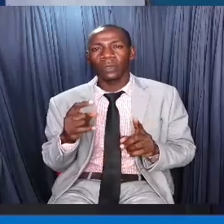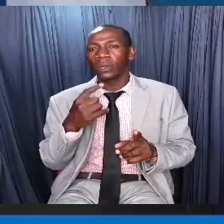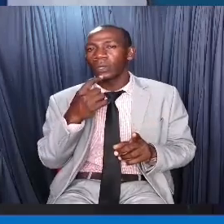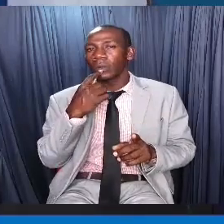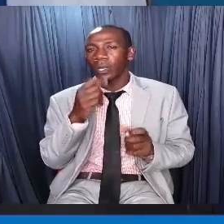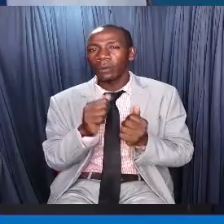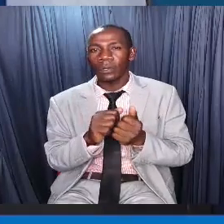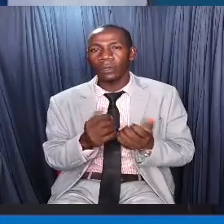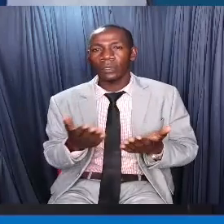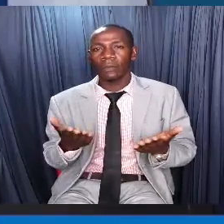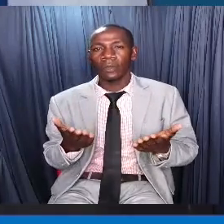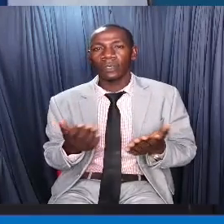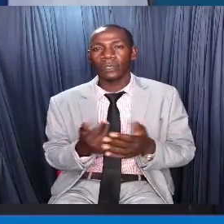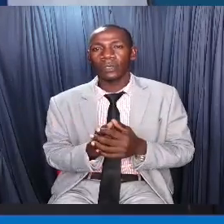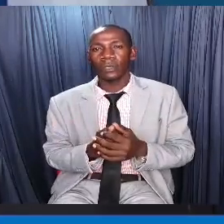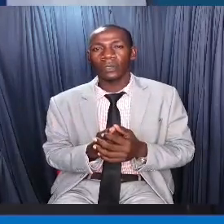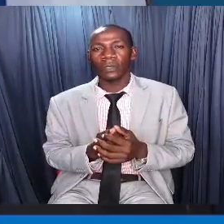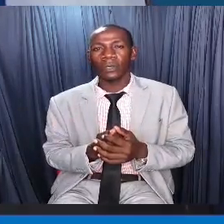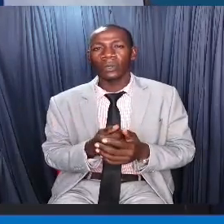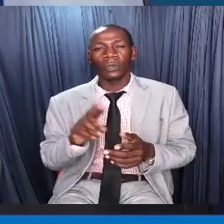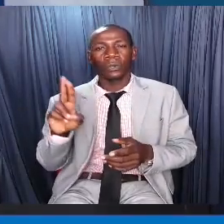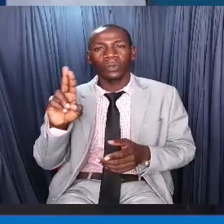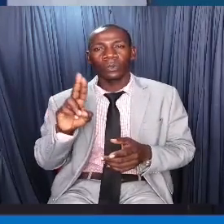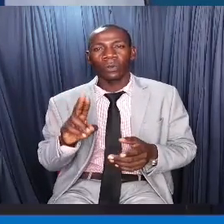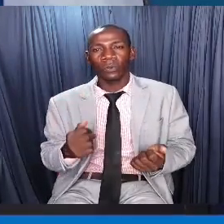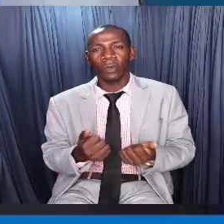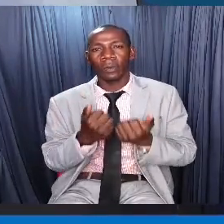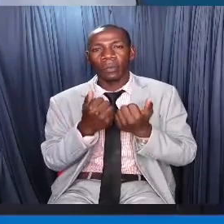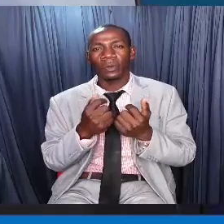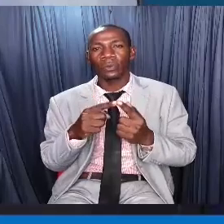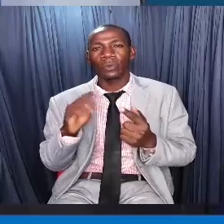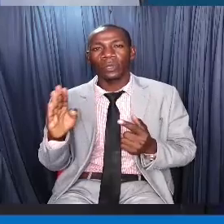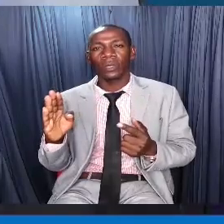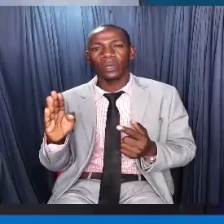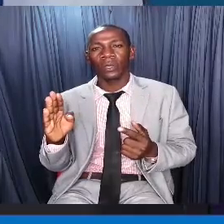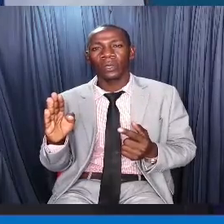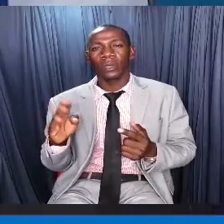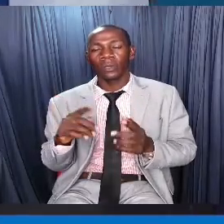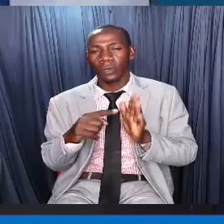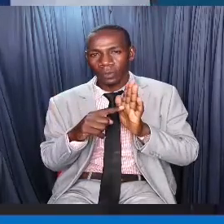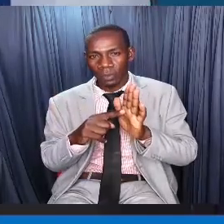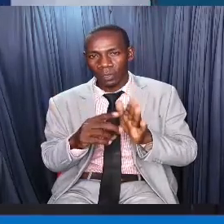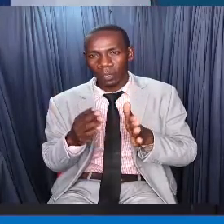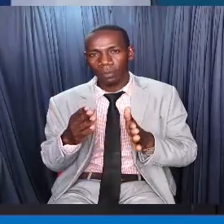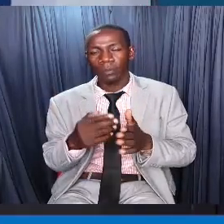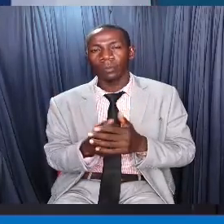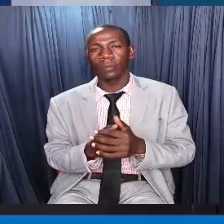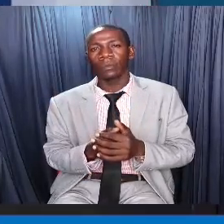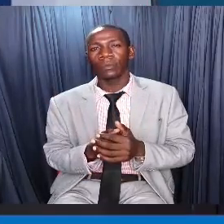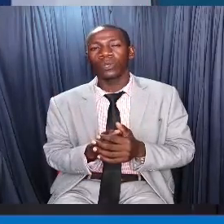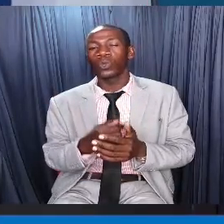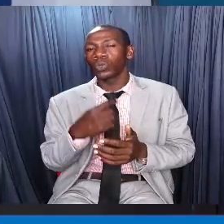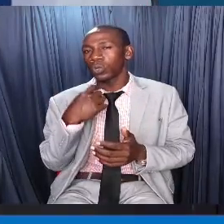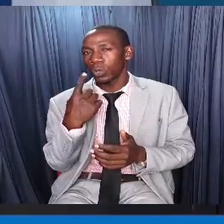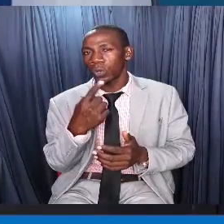na yule mtumishi. That he was told by the servant. Ilienda kutimia. Happened to be. Tena likamlenga yeye. And targeted him. Kwa